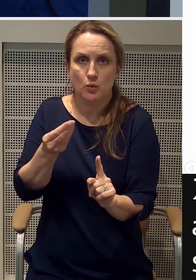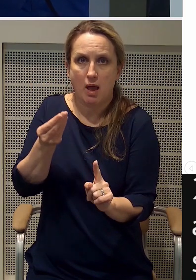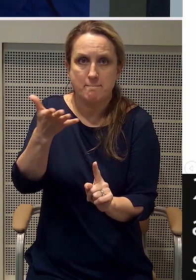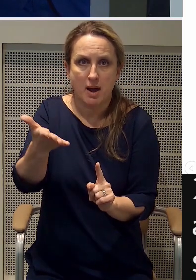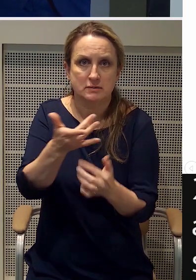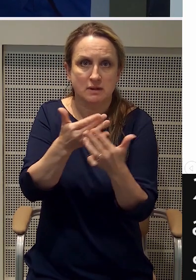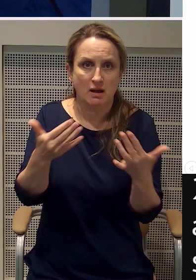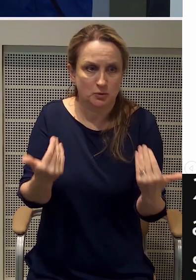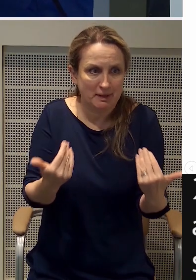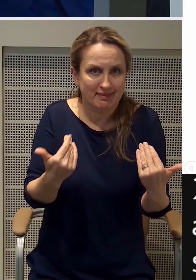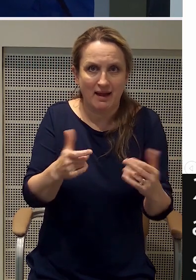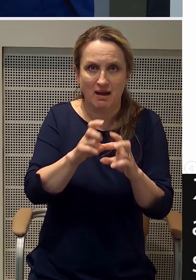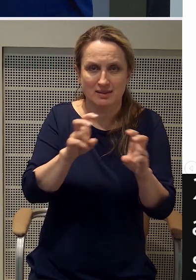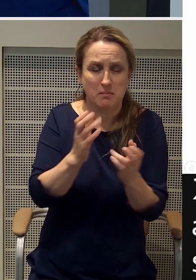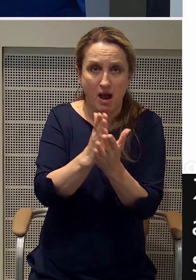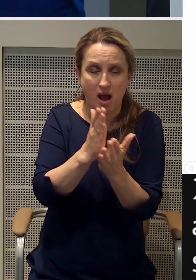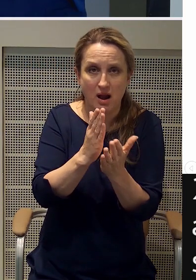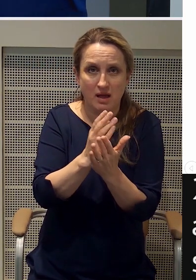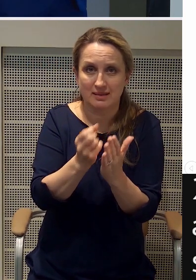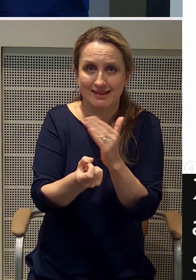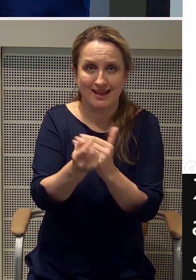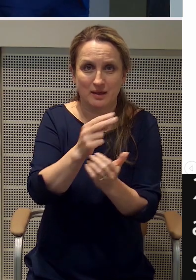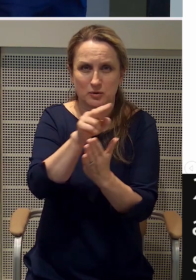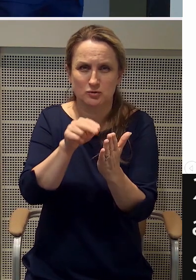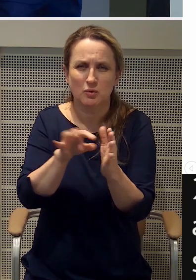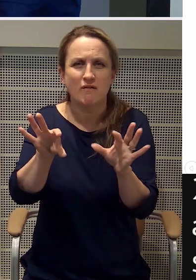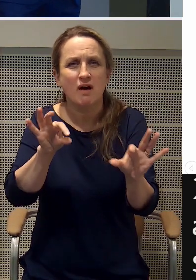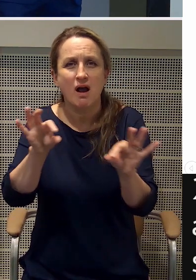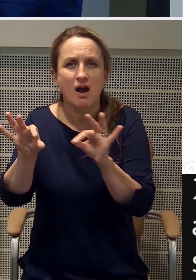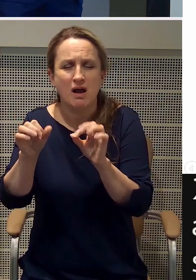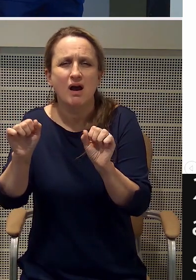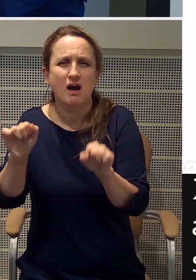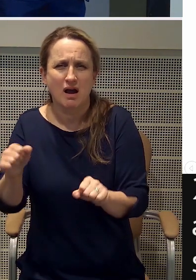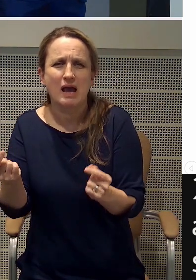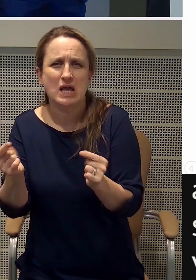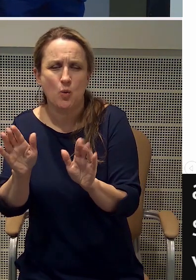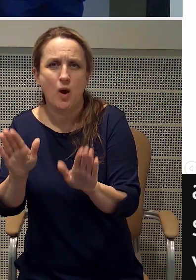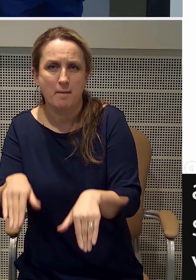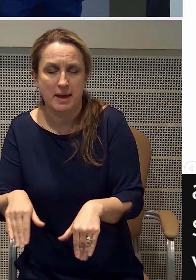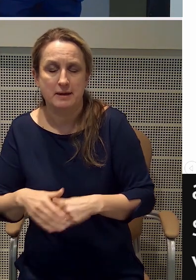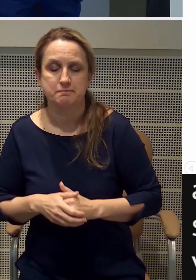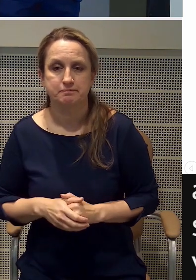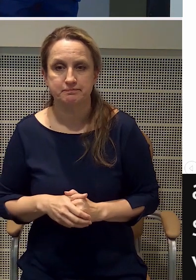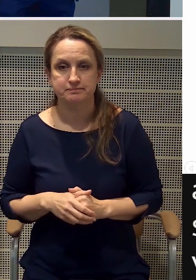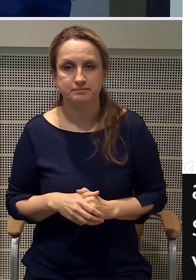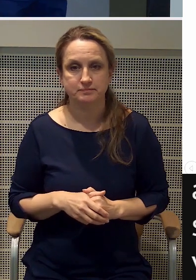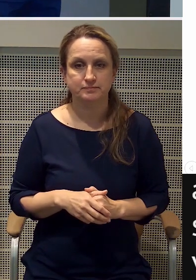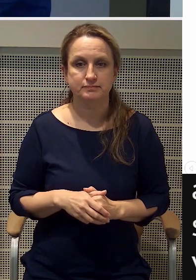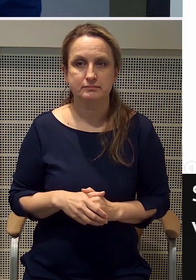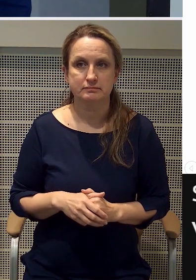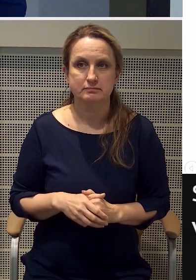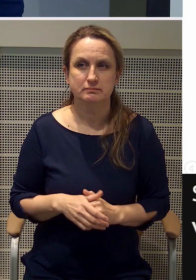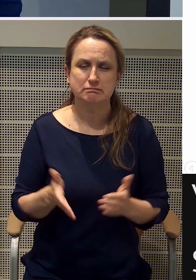And now we can ask why we haven't been able to finance the orphan